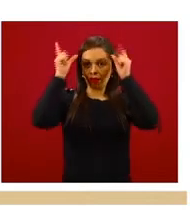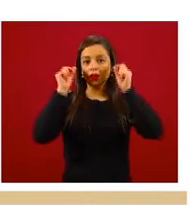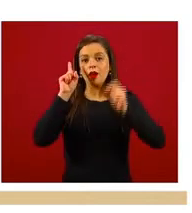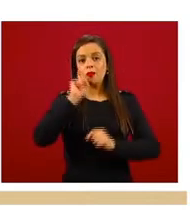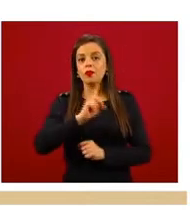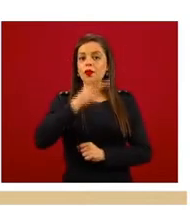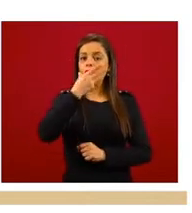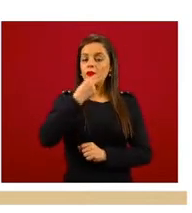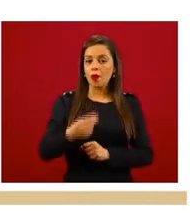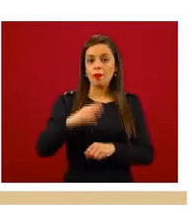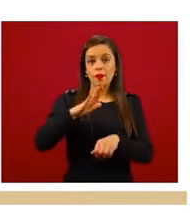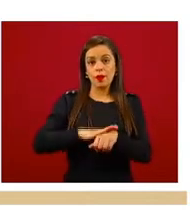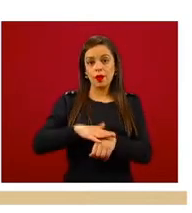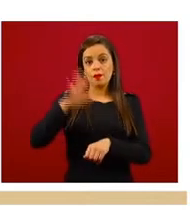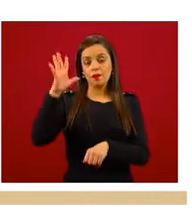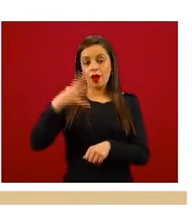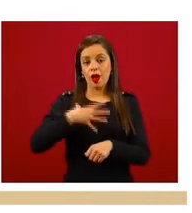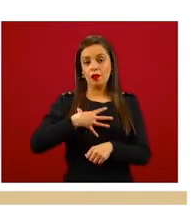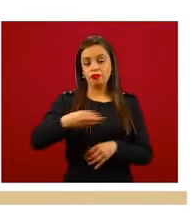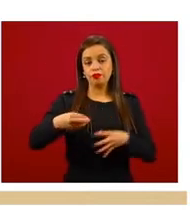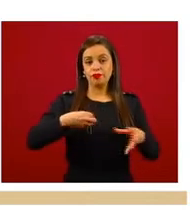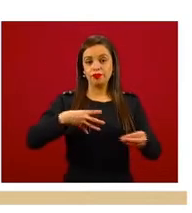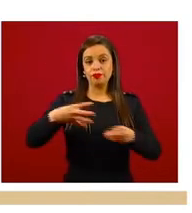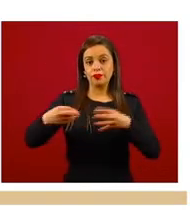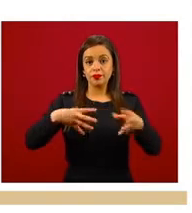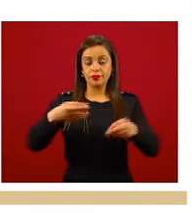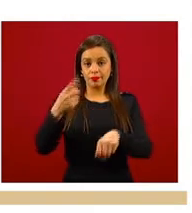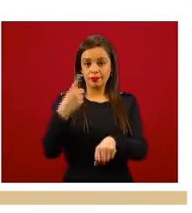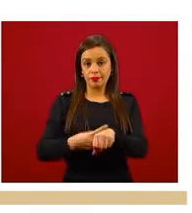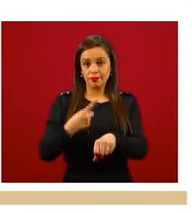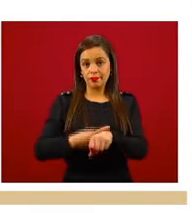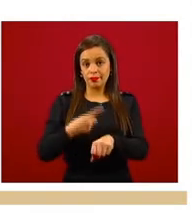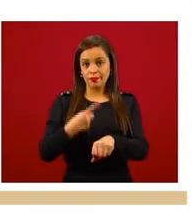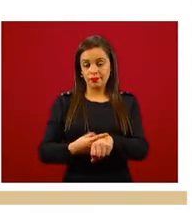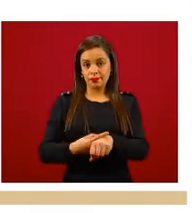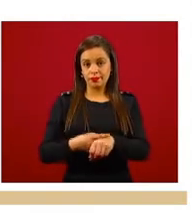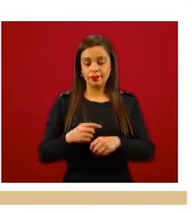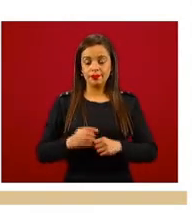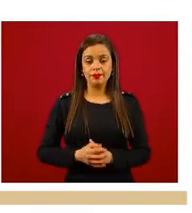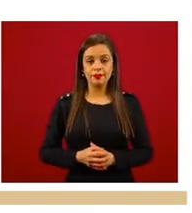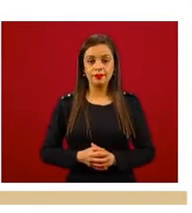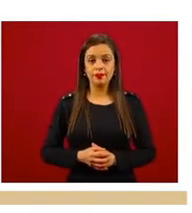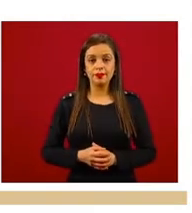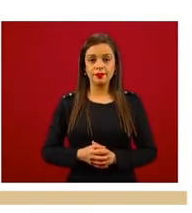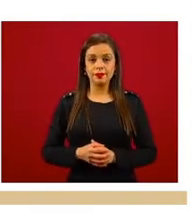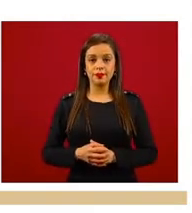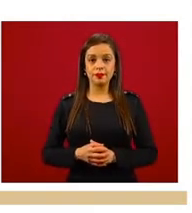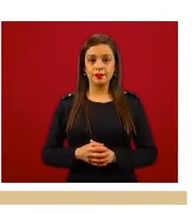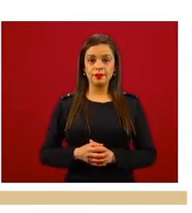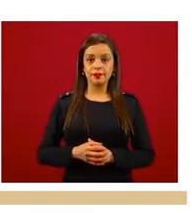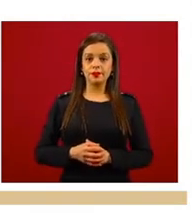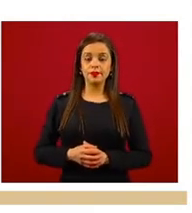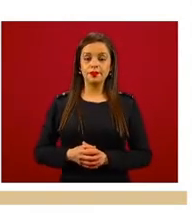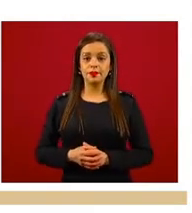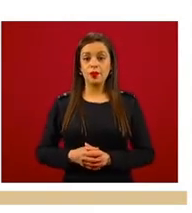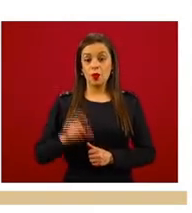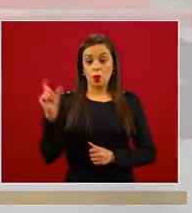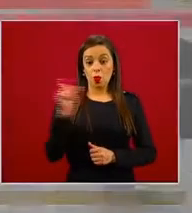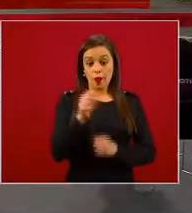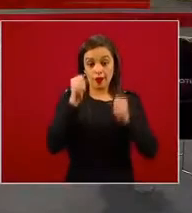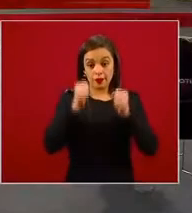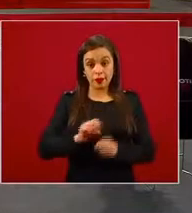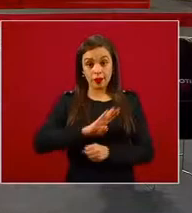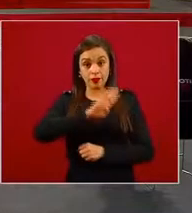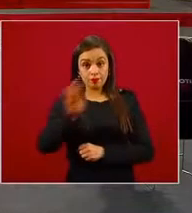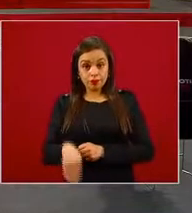you can see that the largest number was gathered in nurses, but in this particular slide is doctors.